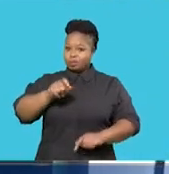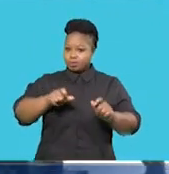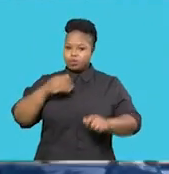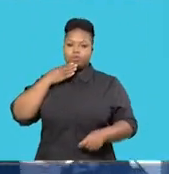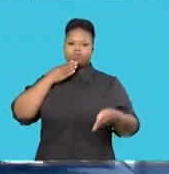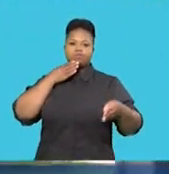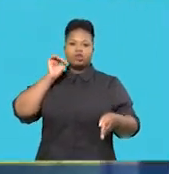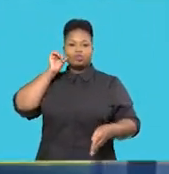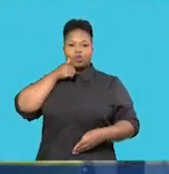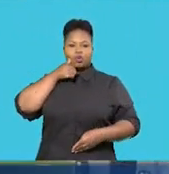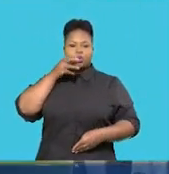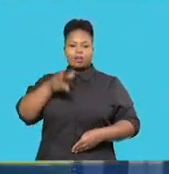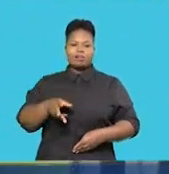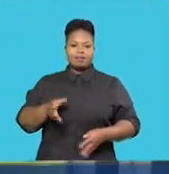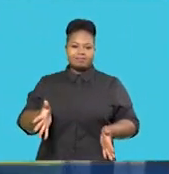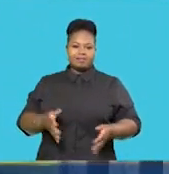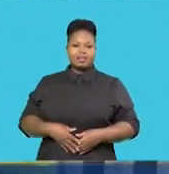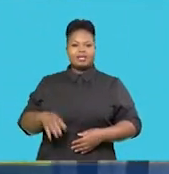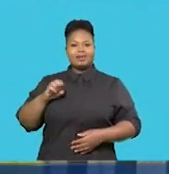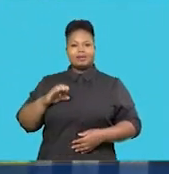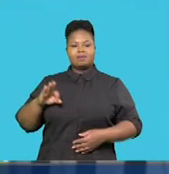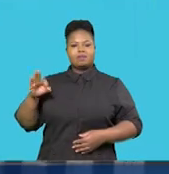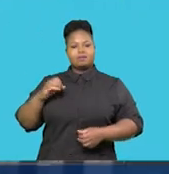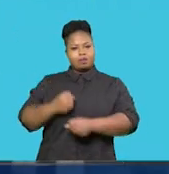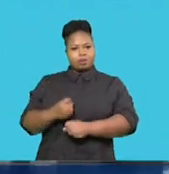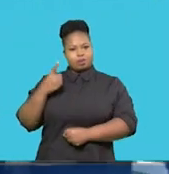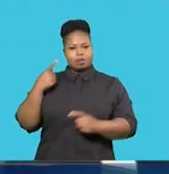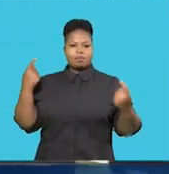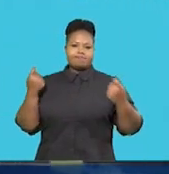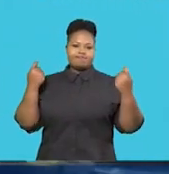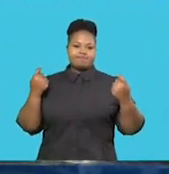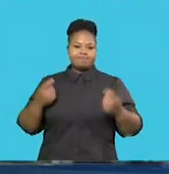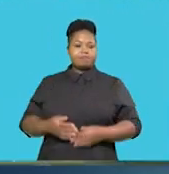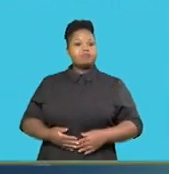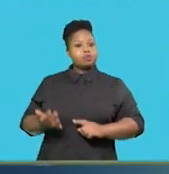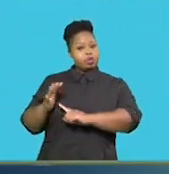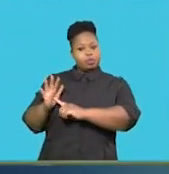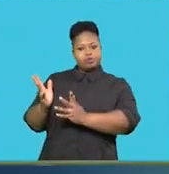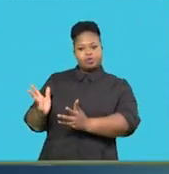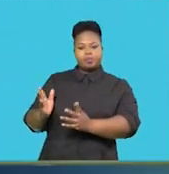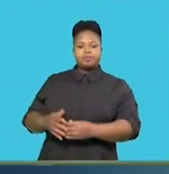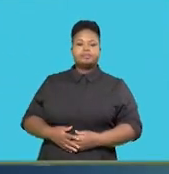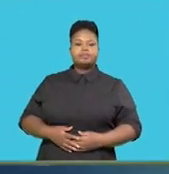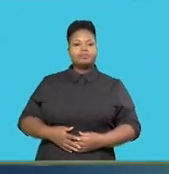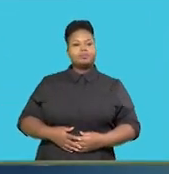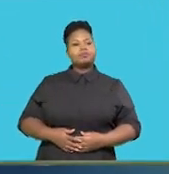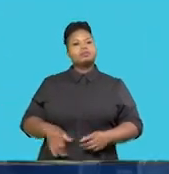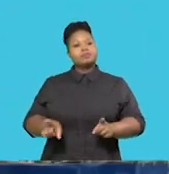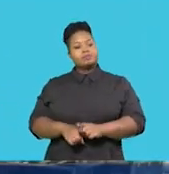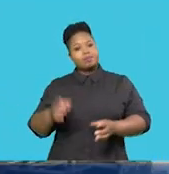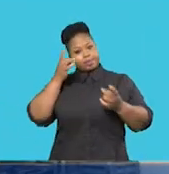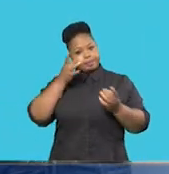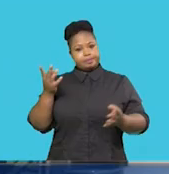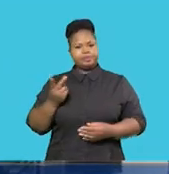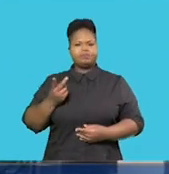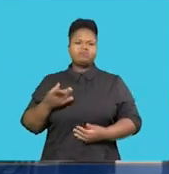here tomorrow to cover the EFF Gauteng event. So that's a demonstration that we also wanted to send, and a message across as well, so